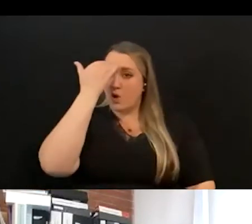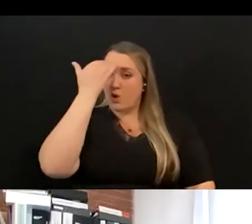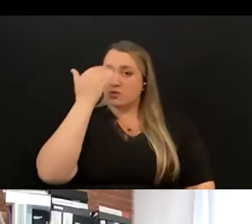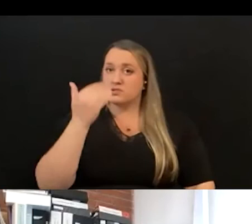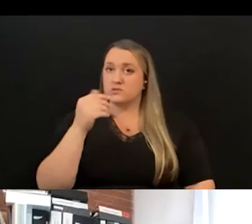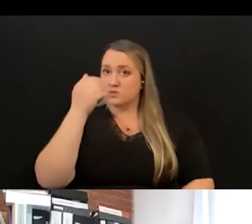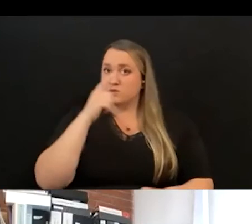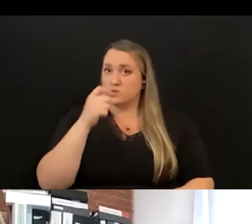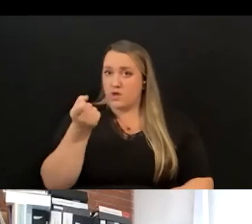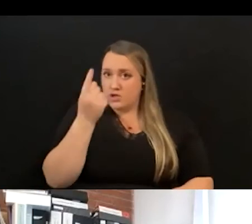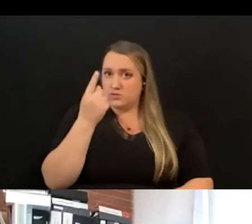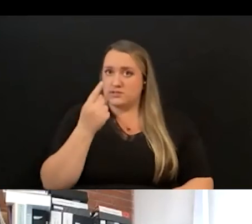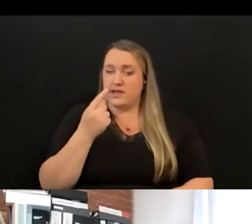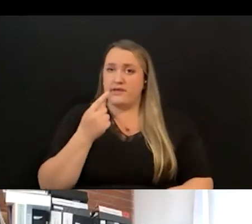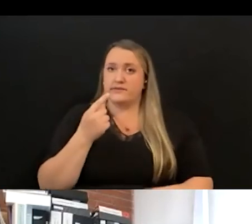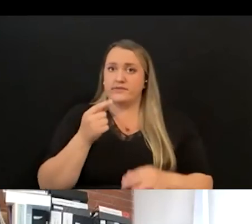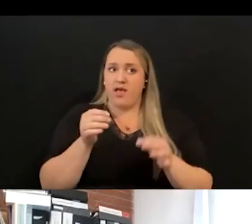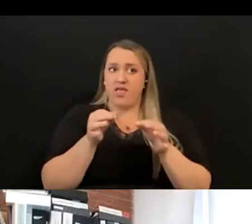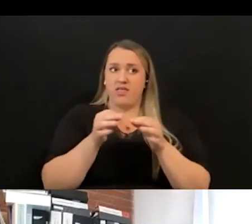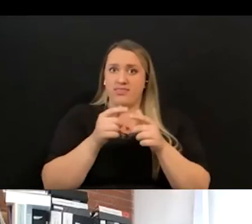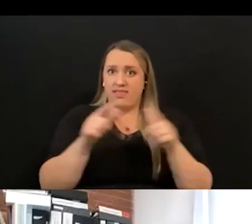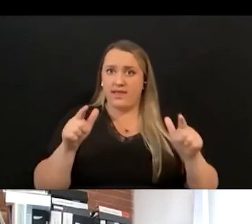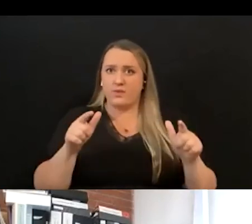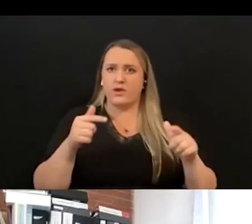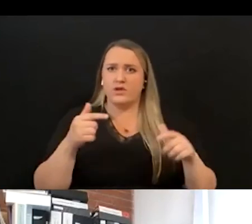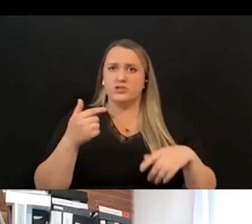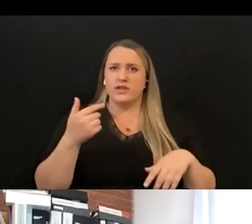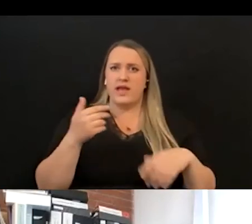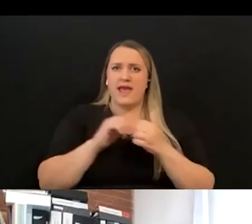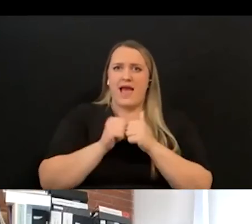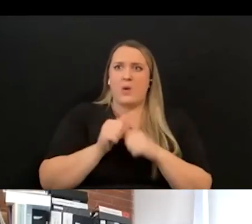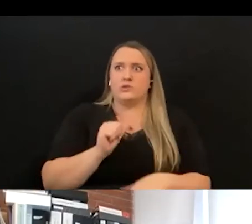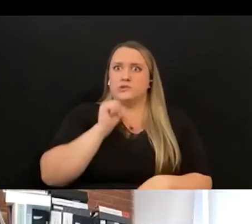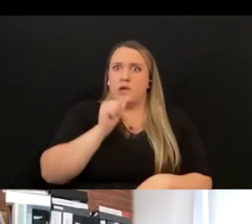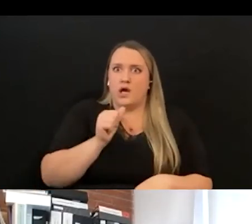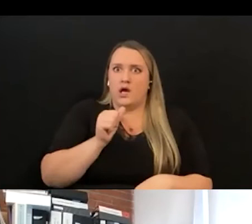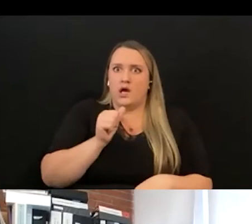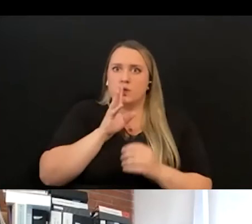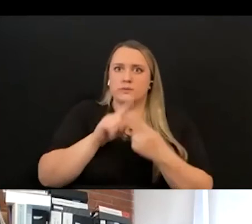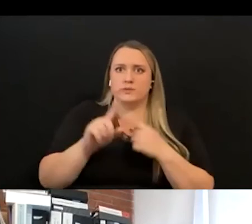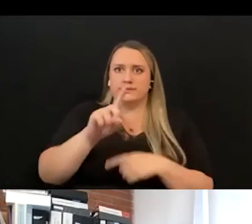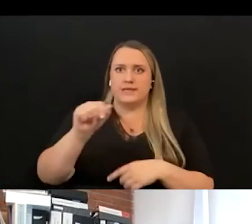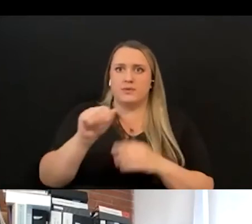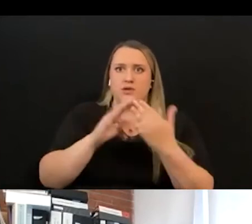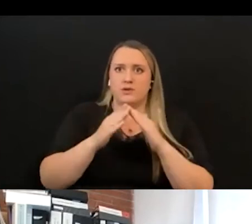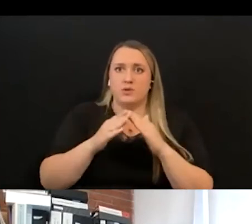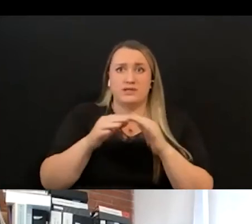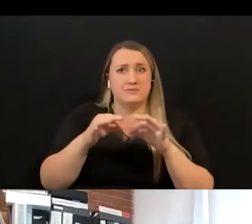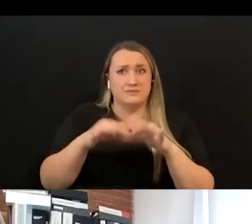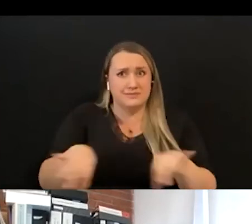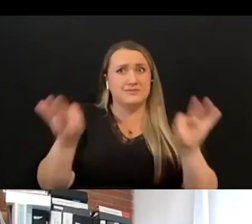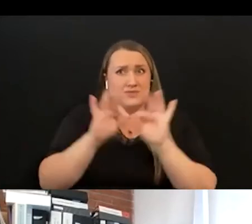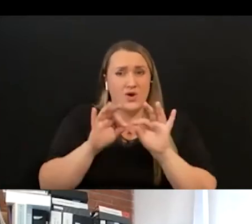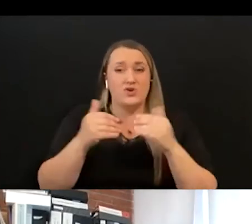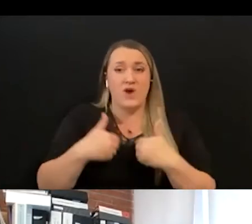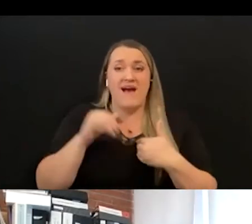and whatnot to speak to the disability community is really key. To have that welcoming